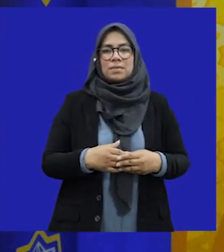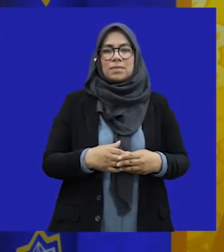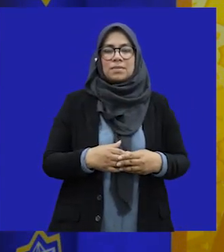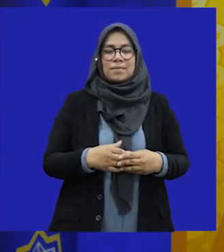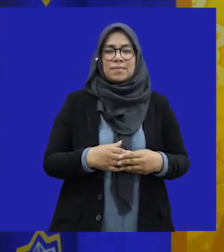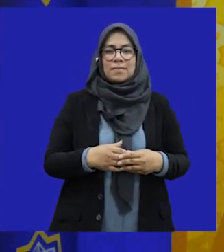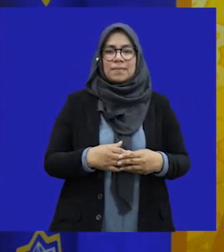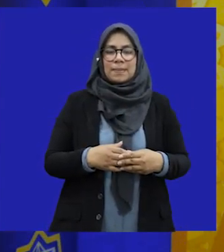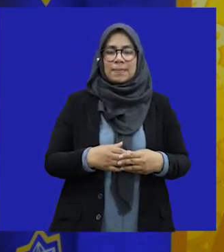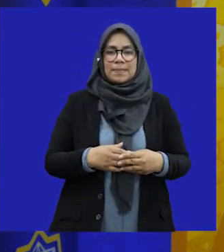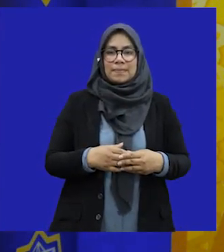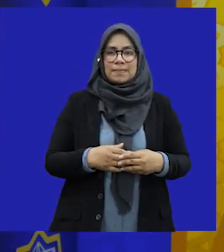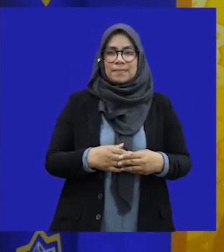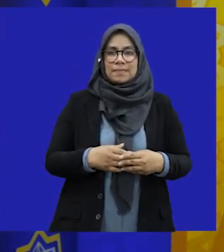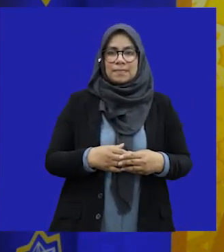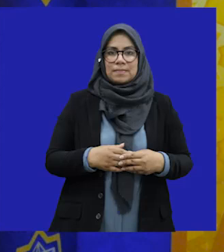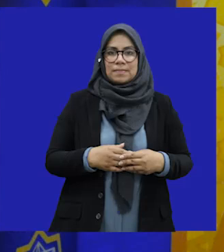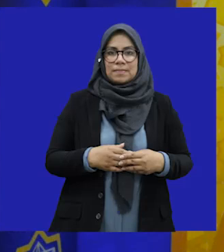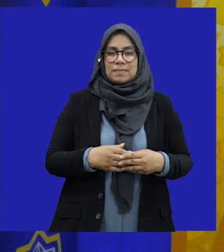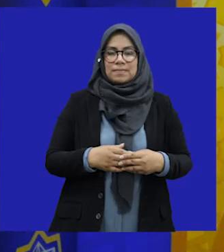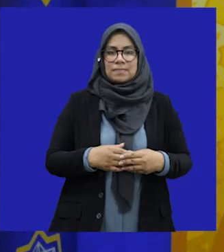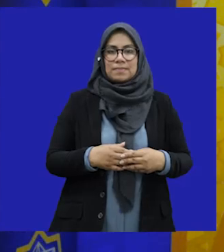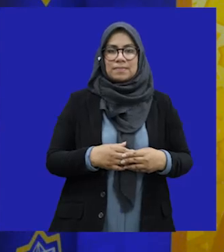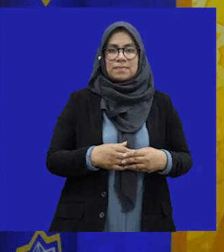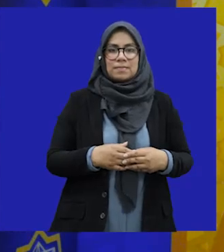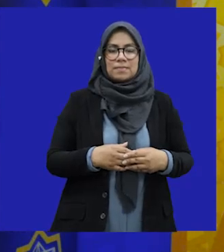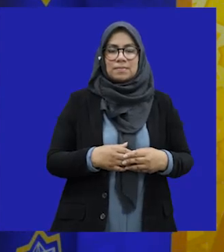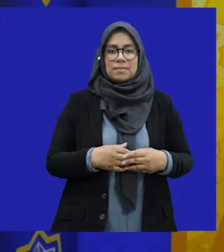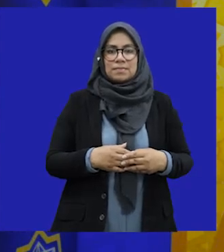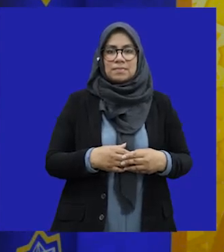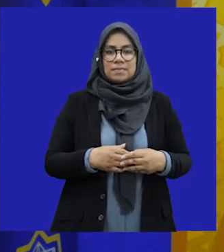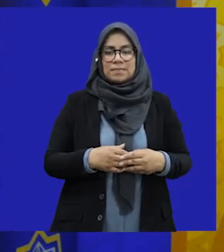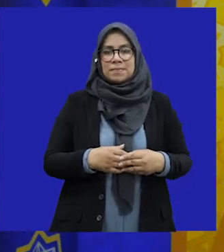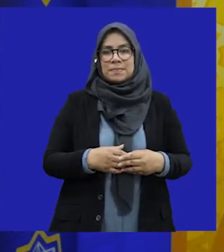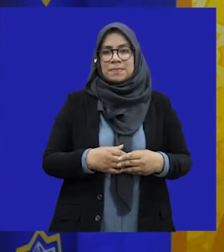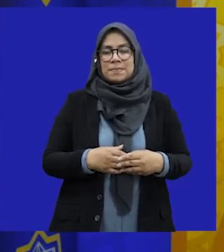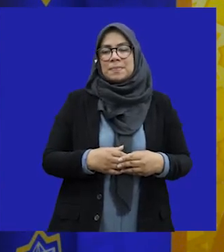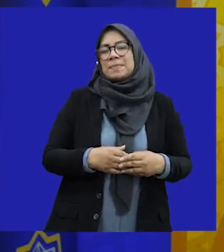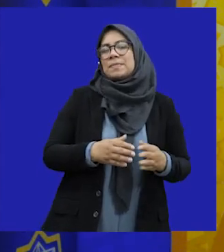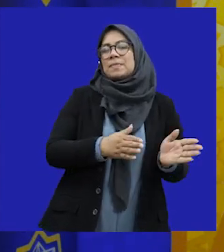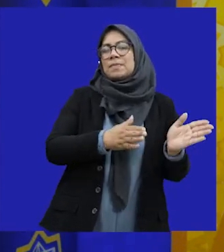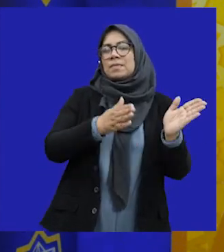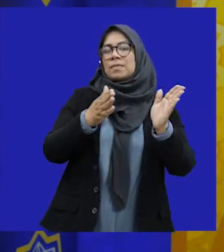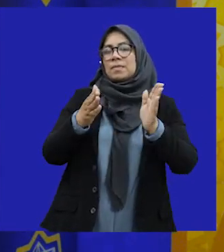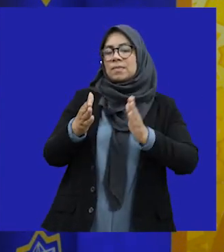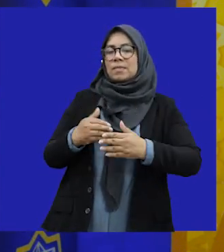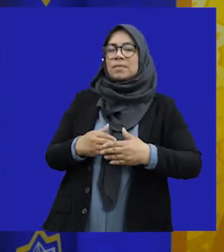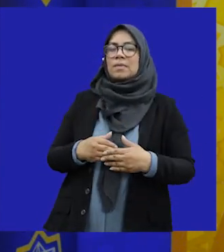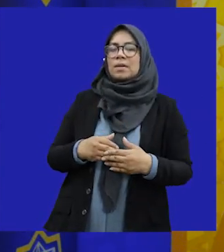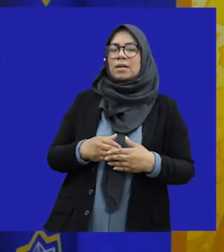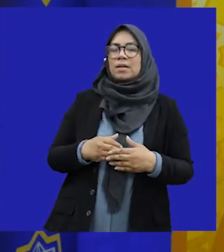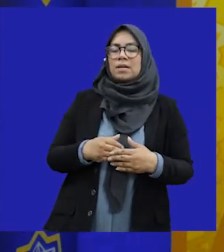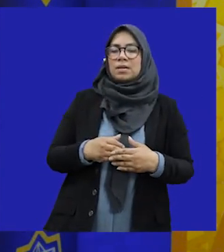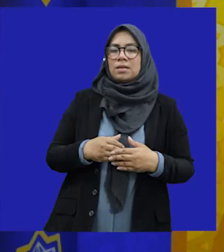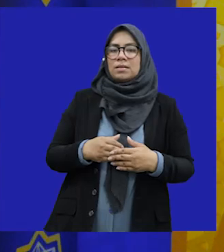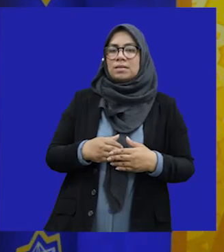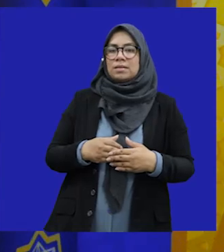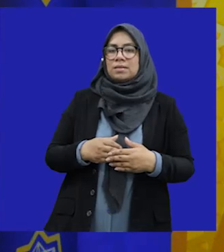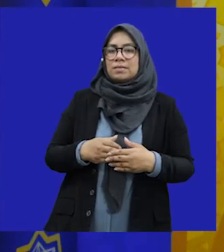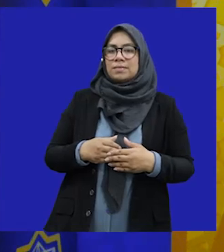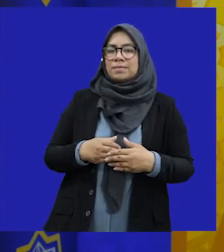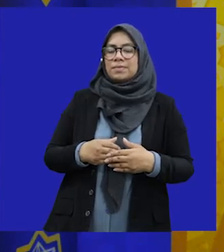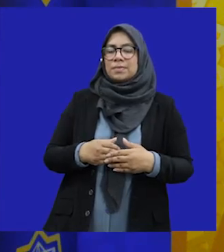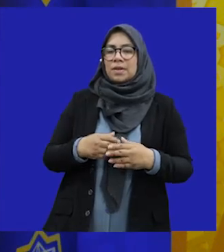and end this episode. Imam al-Tirmidhi rahimahullah narrates in his